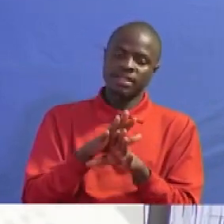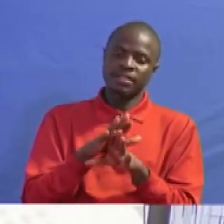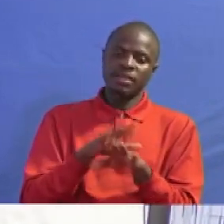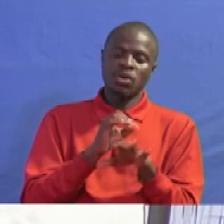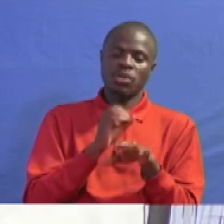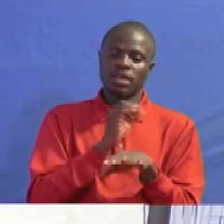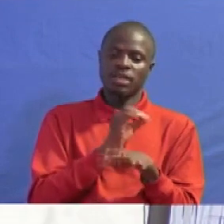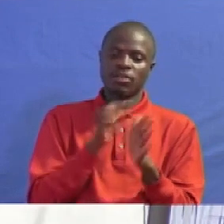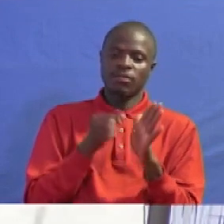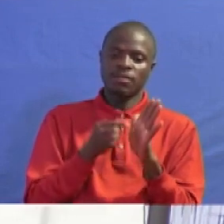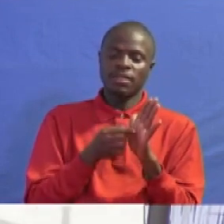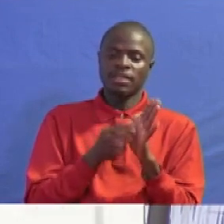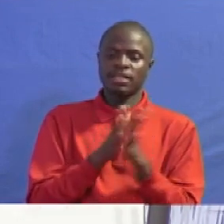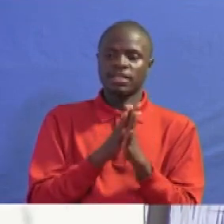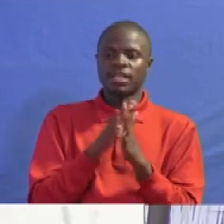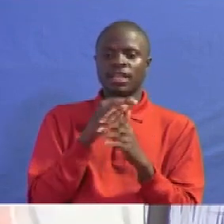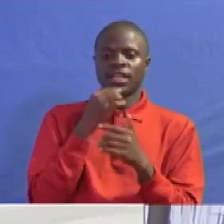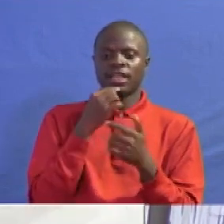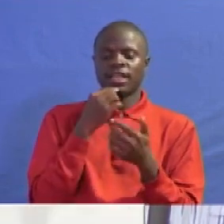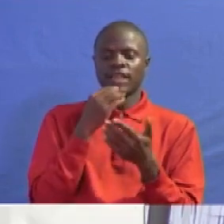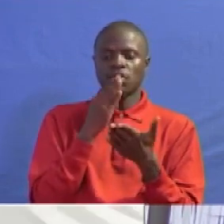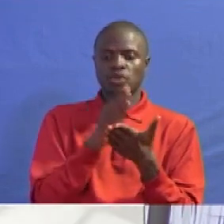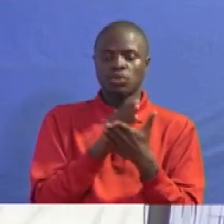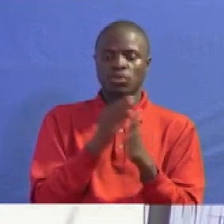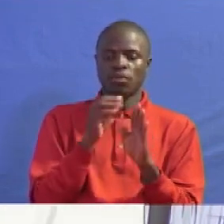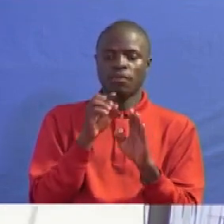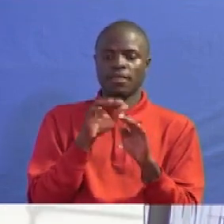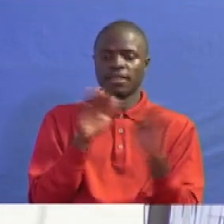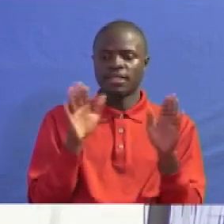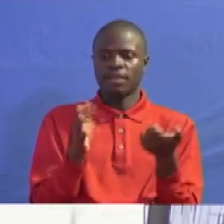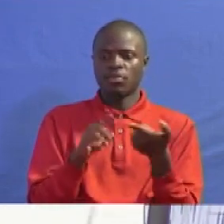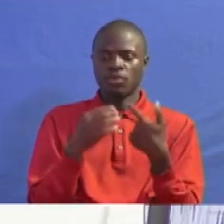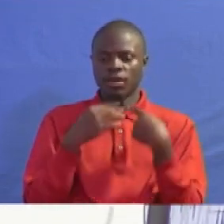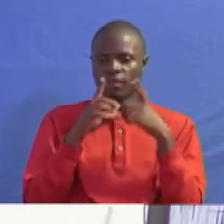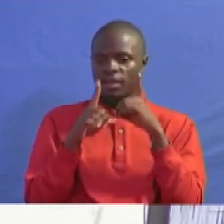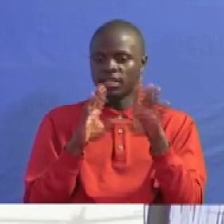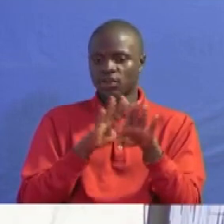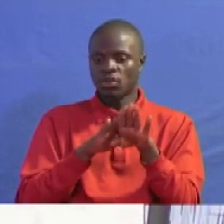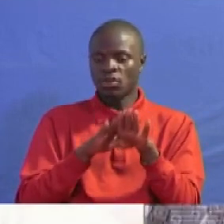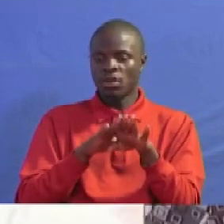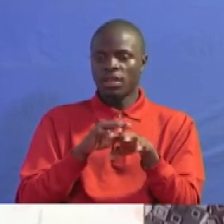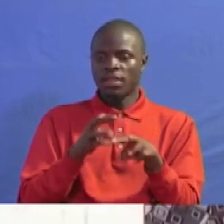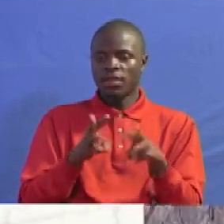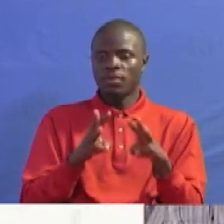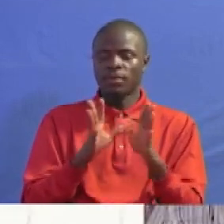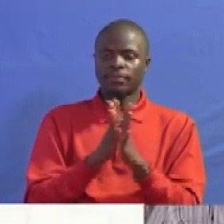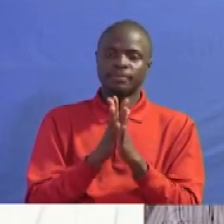his formula, welcoming critics to draw closer on the table to have a discussion on a formula for all.